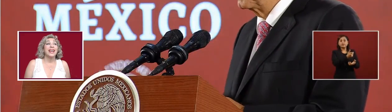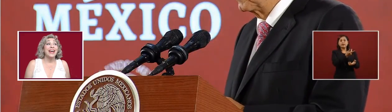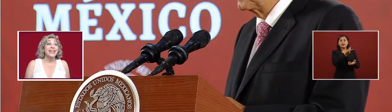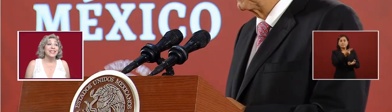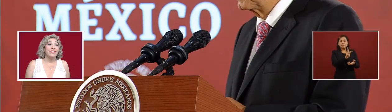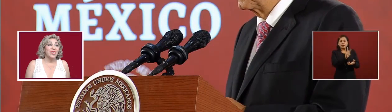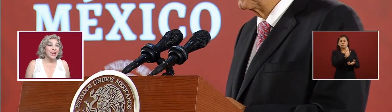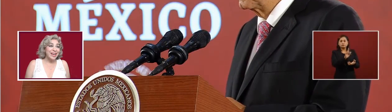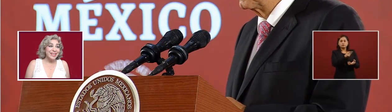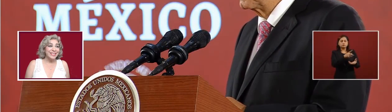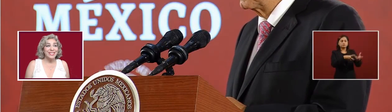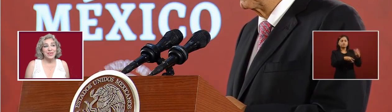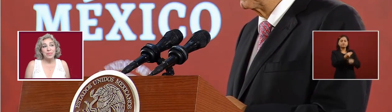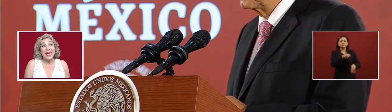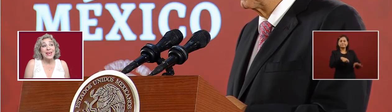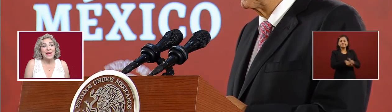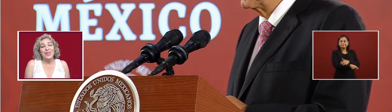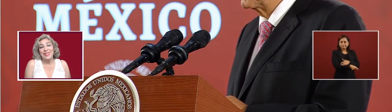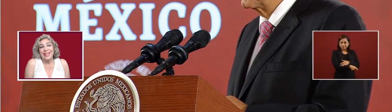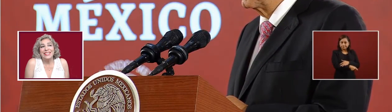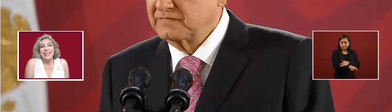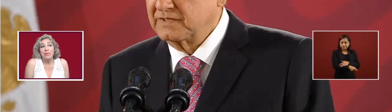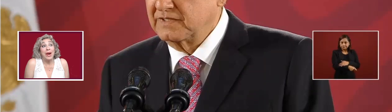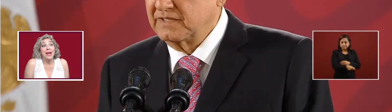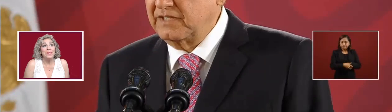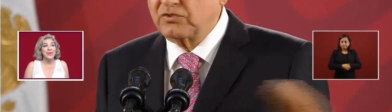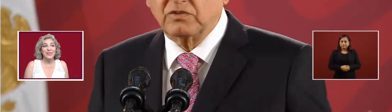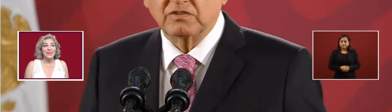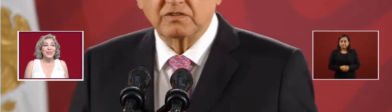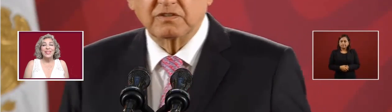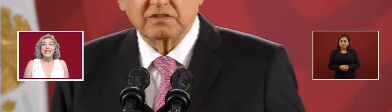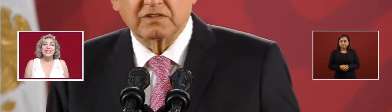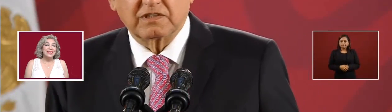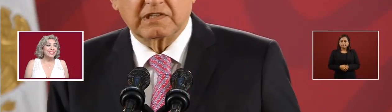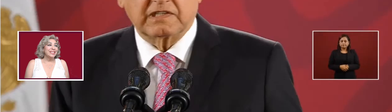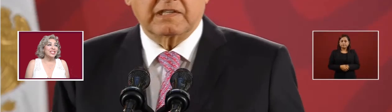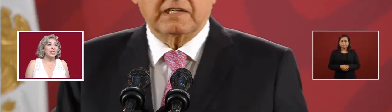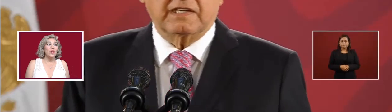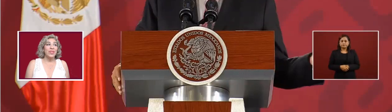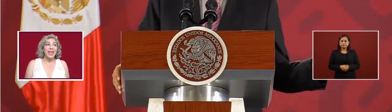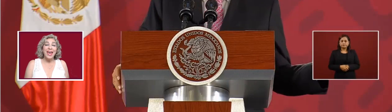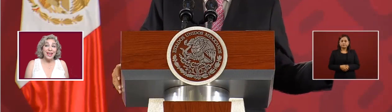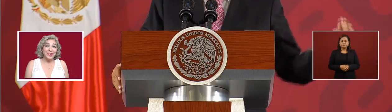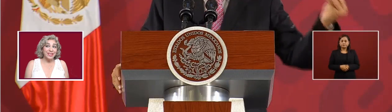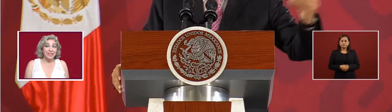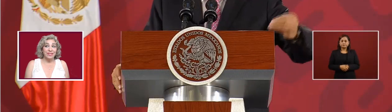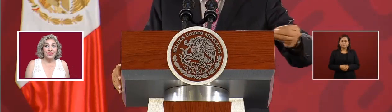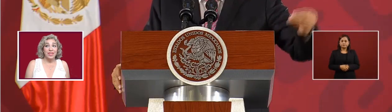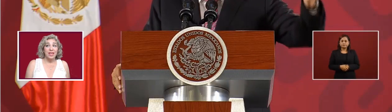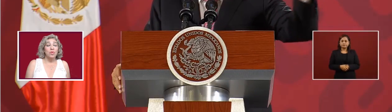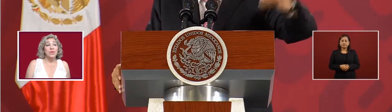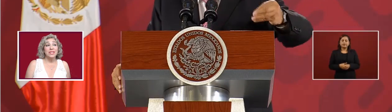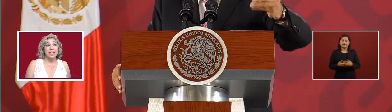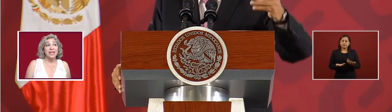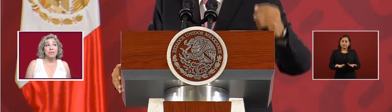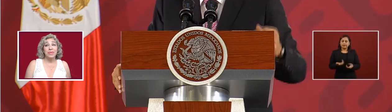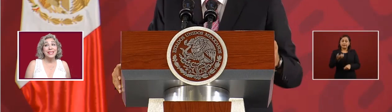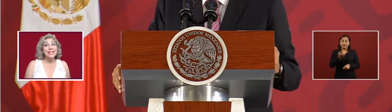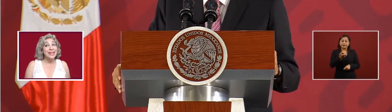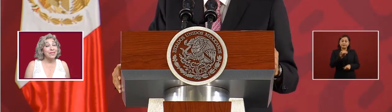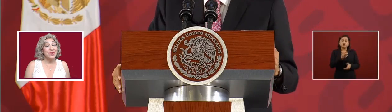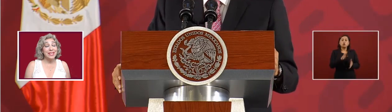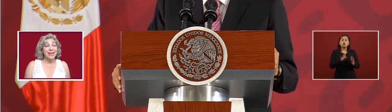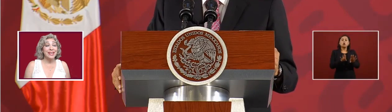a cut, for a cut, a pay, like say a bribe. So, that, was in